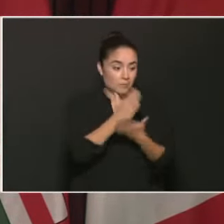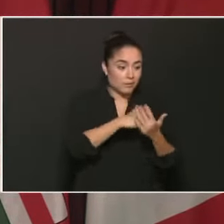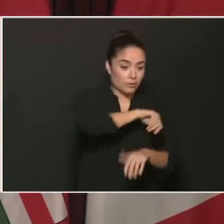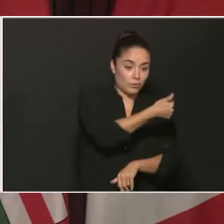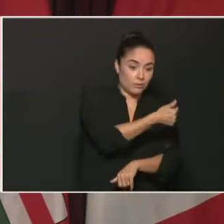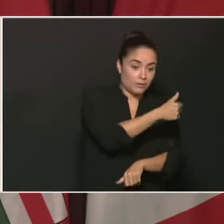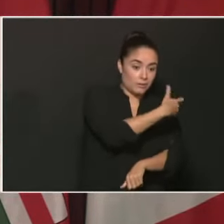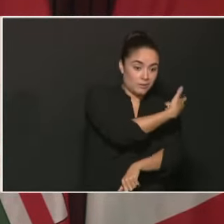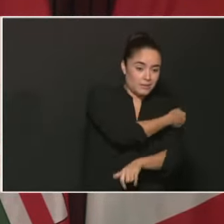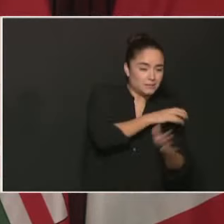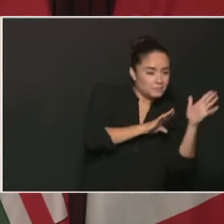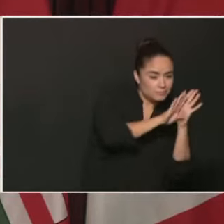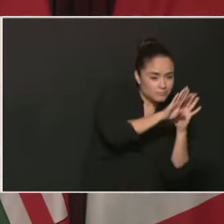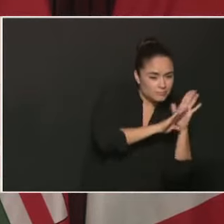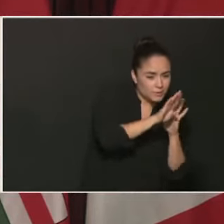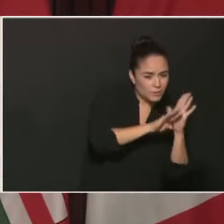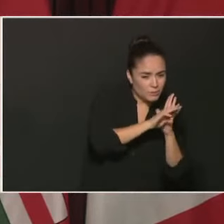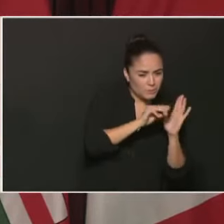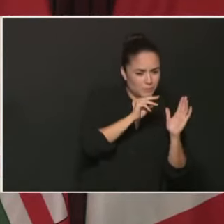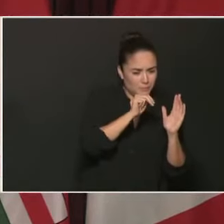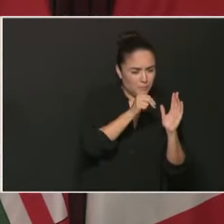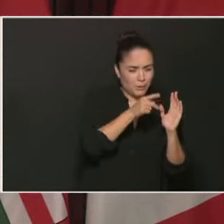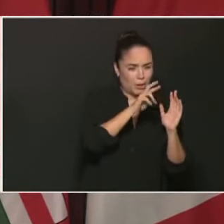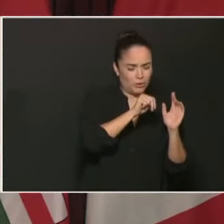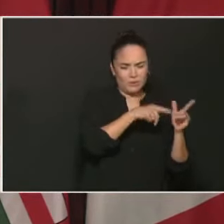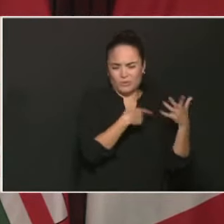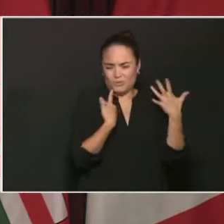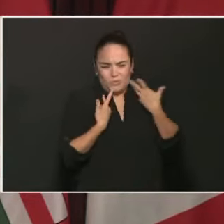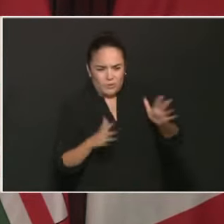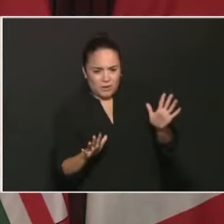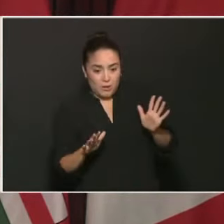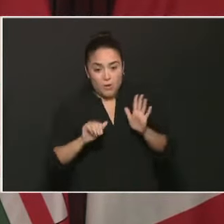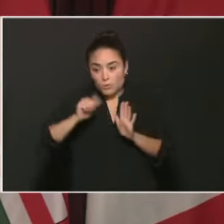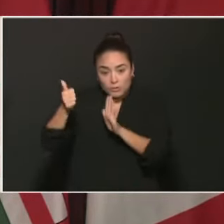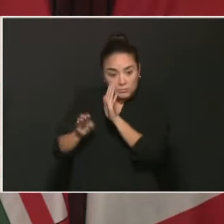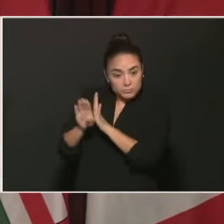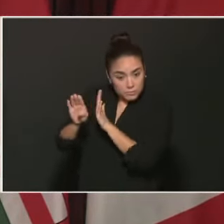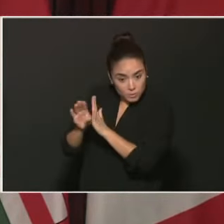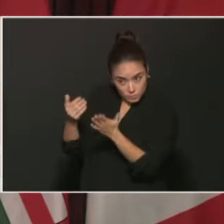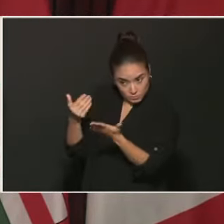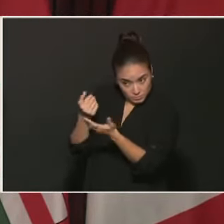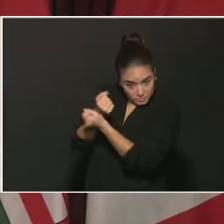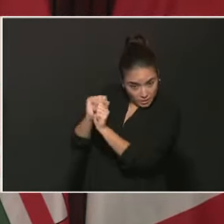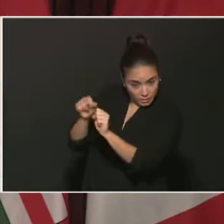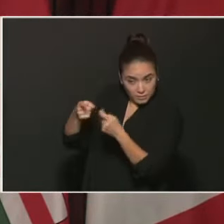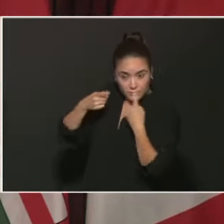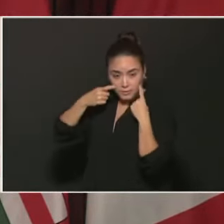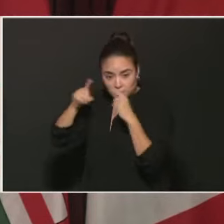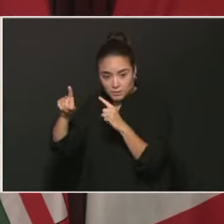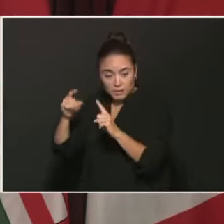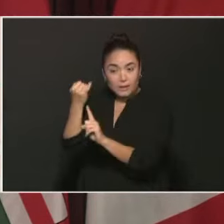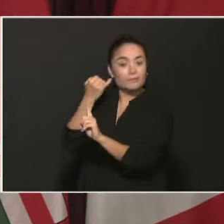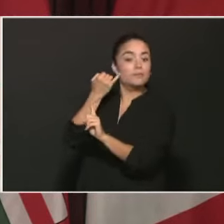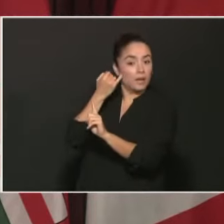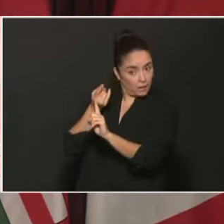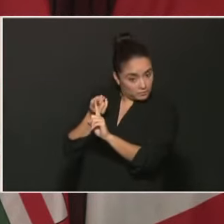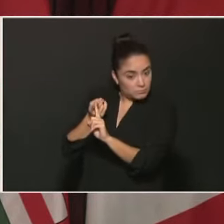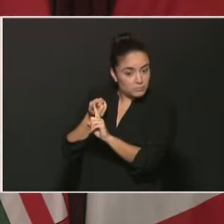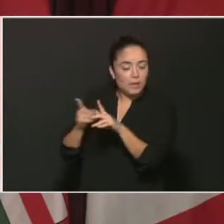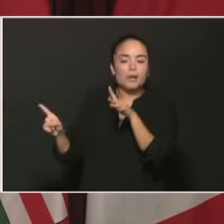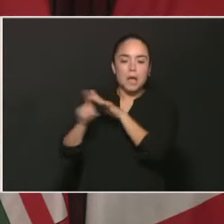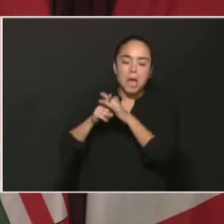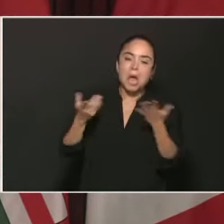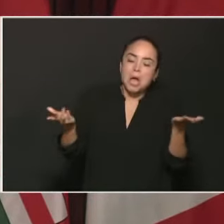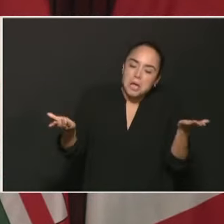mRNA vaccine, but we may have alternates that are highly safe and effective as well to the mRNA vaccines for adults. And